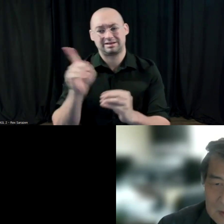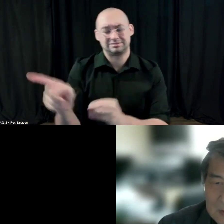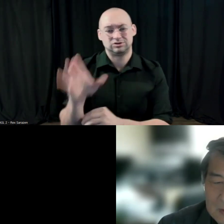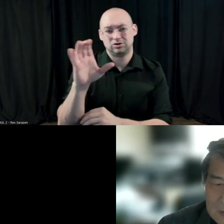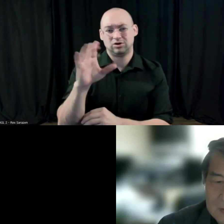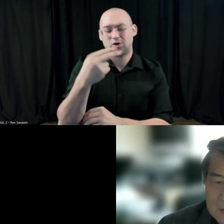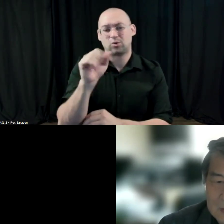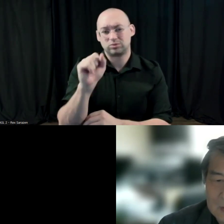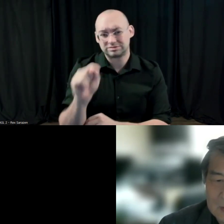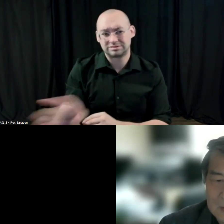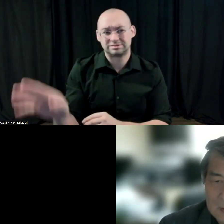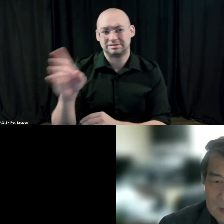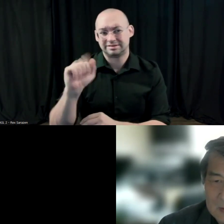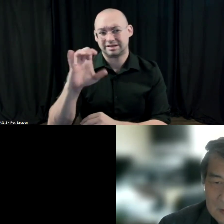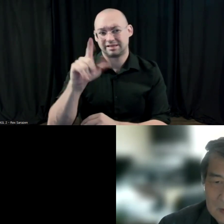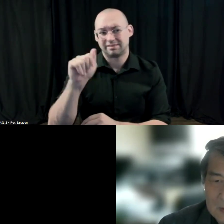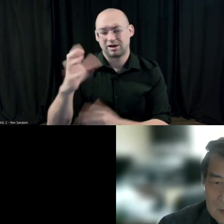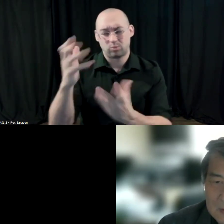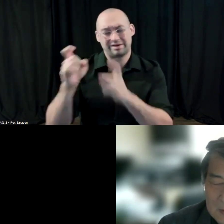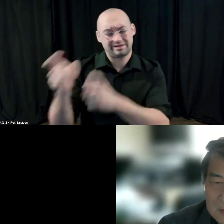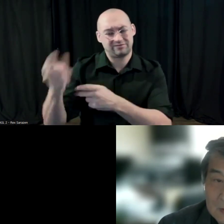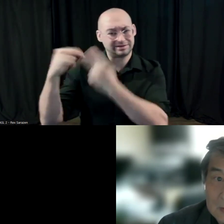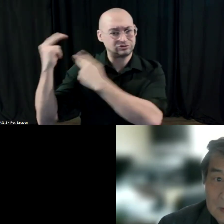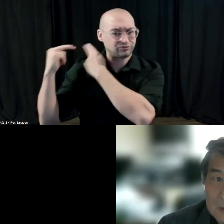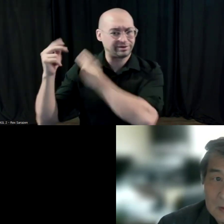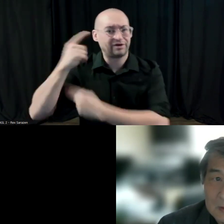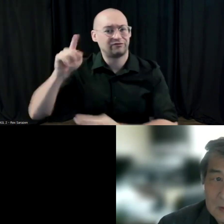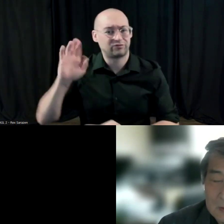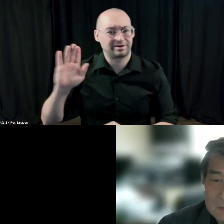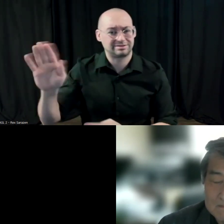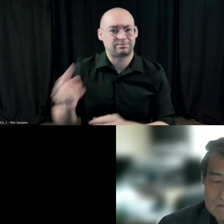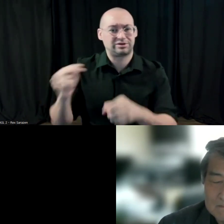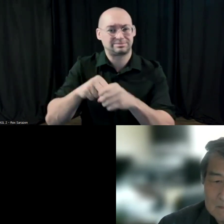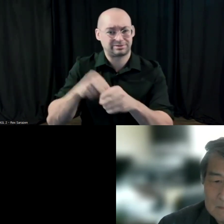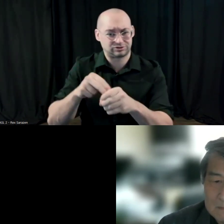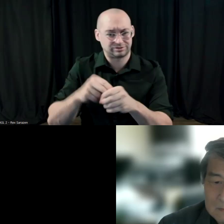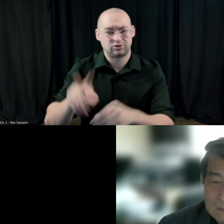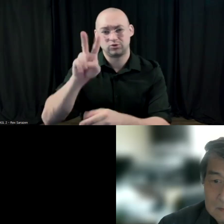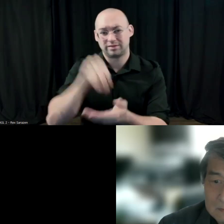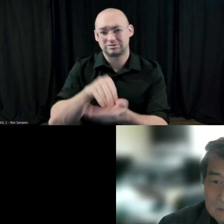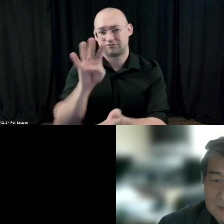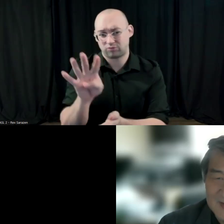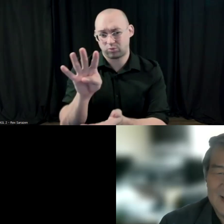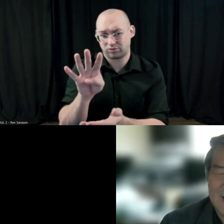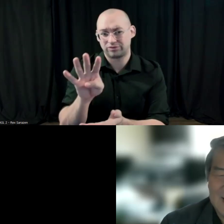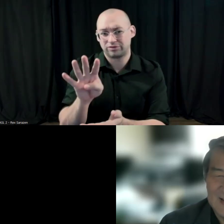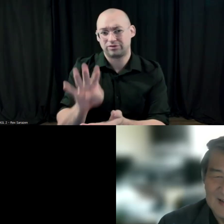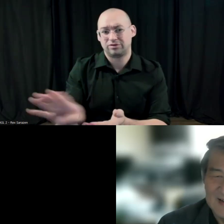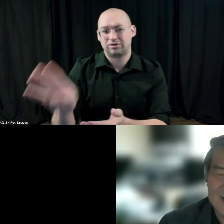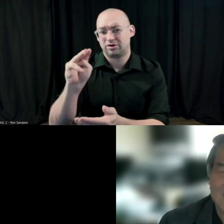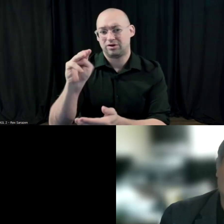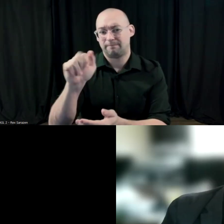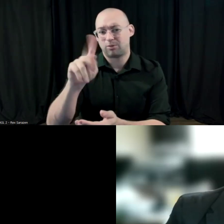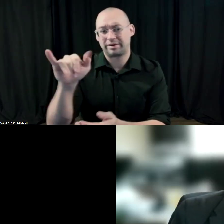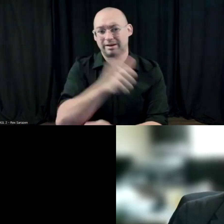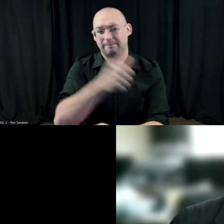and want to give just some history for his participation. In 2004, Marty was appointed